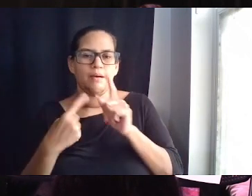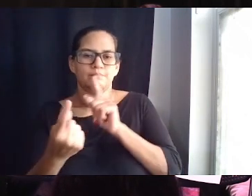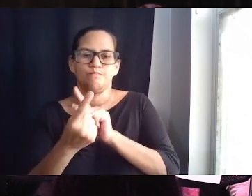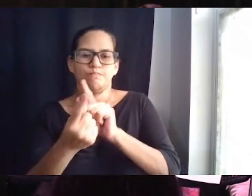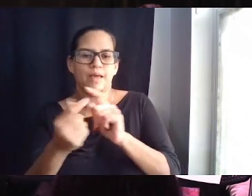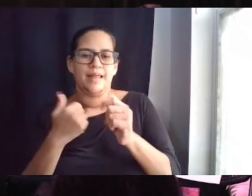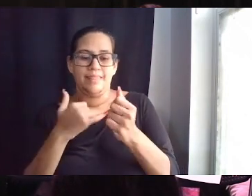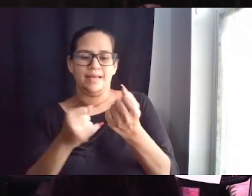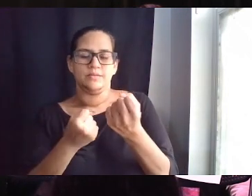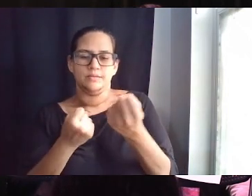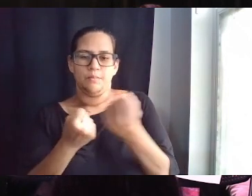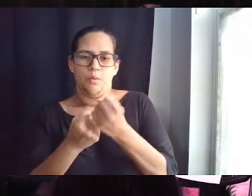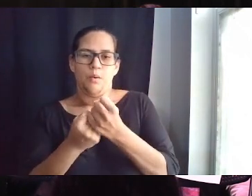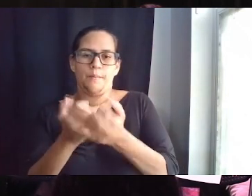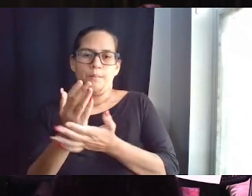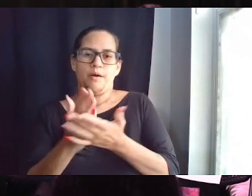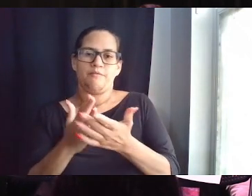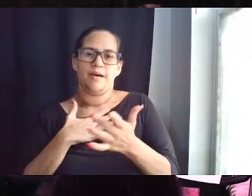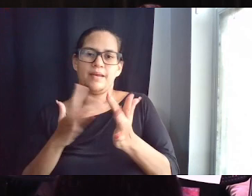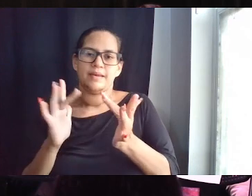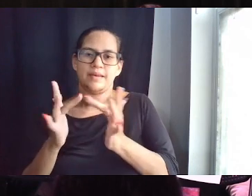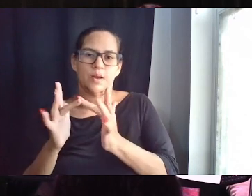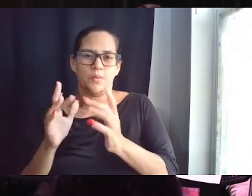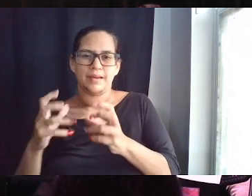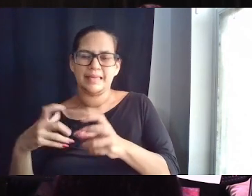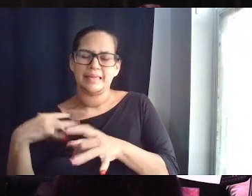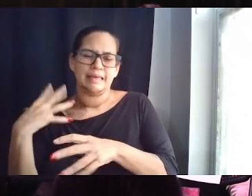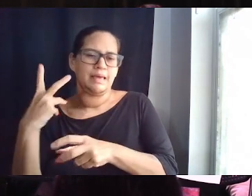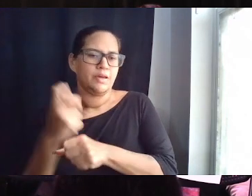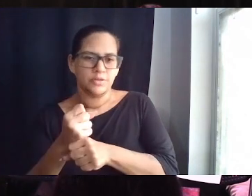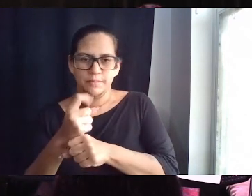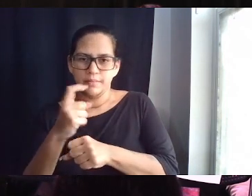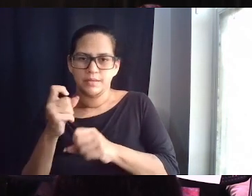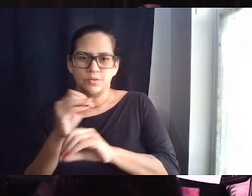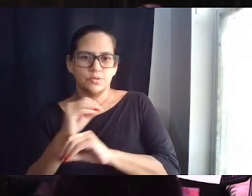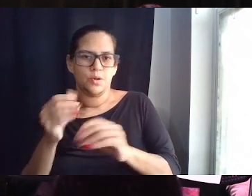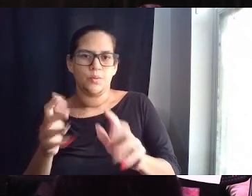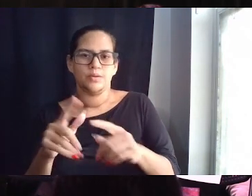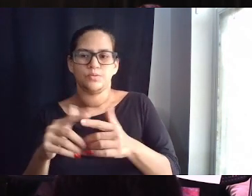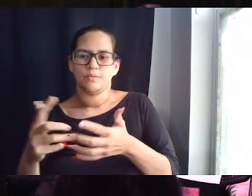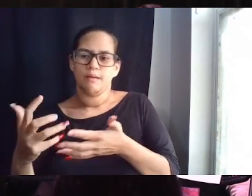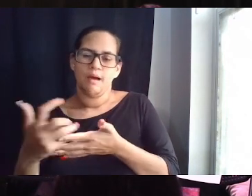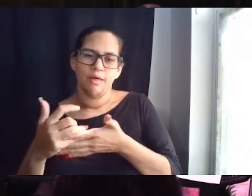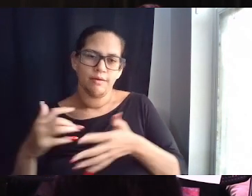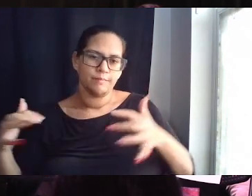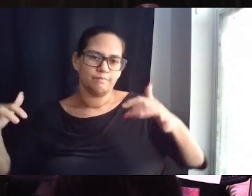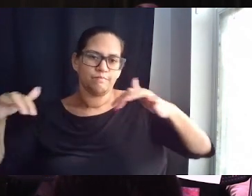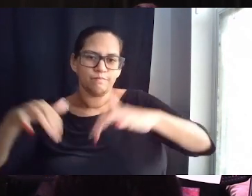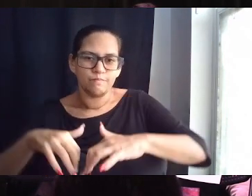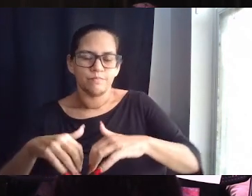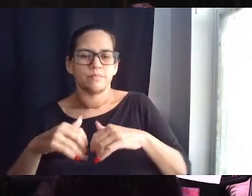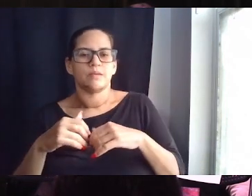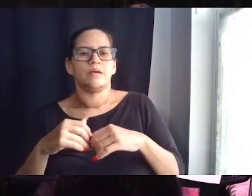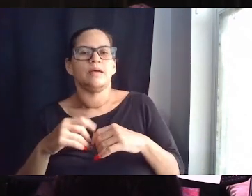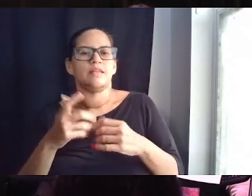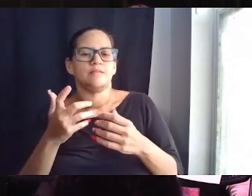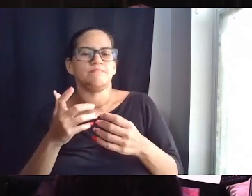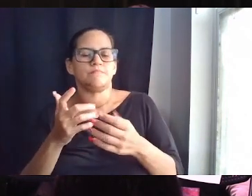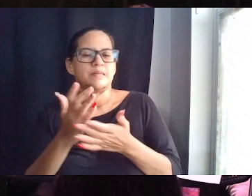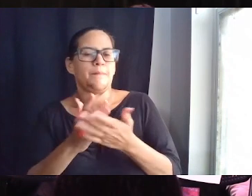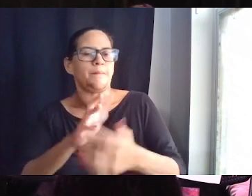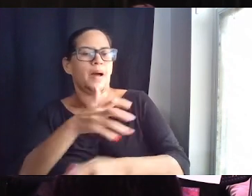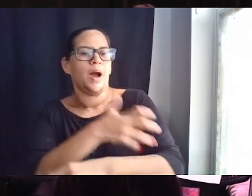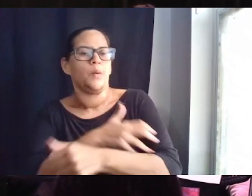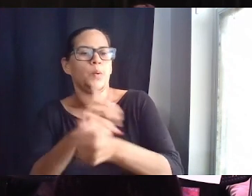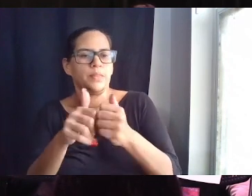my network in years because there was no way of gathering us. There's a certain power with that. And so I had been given